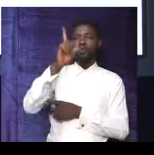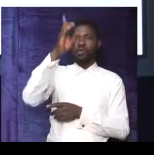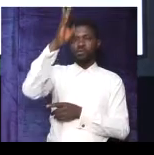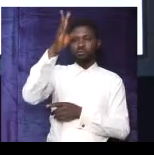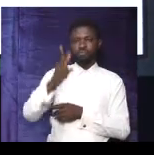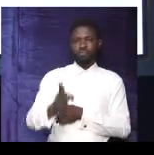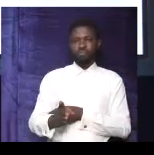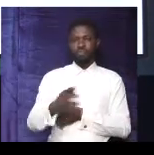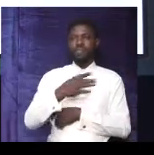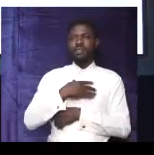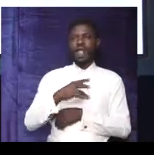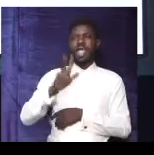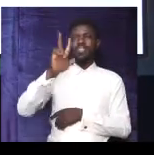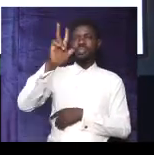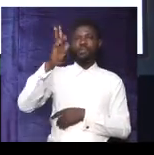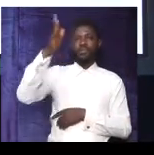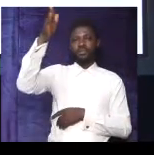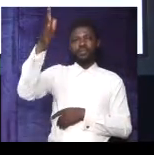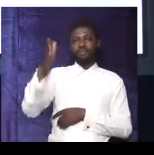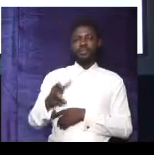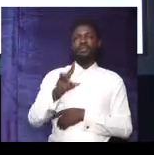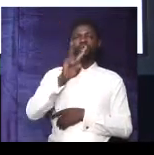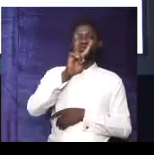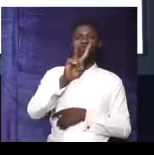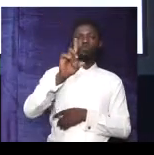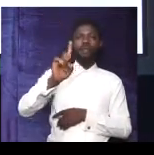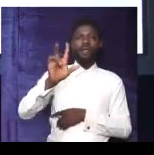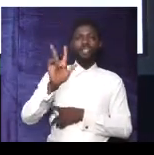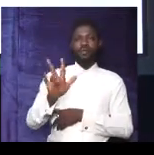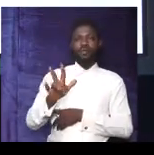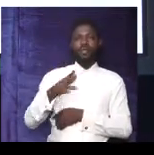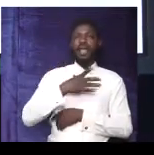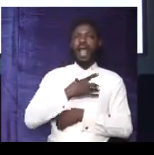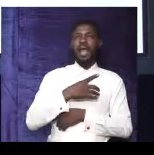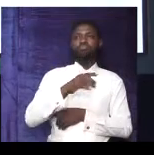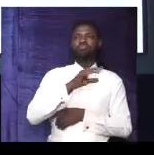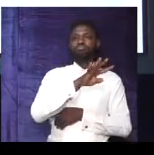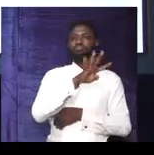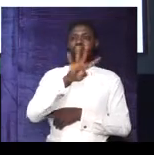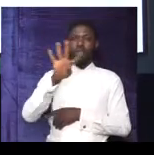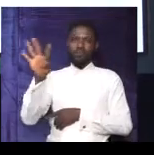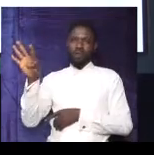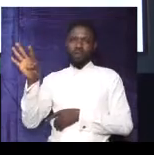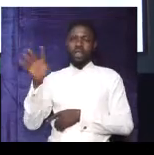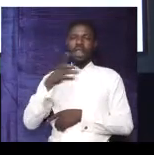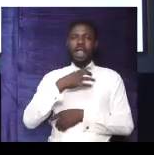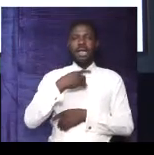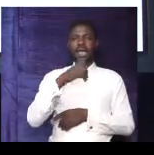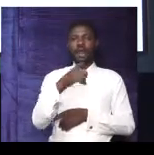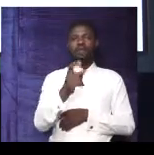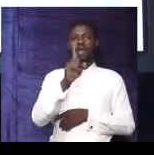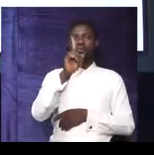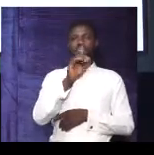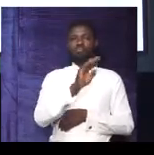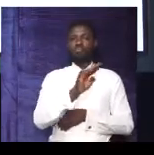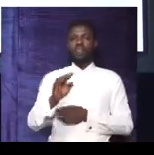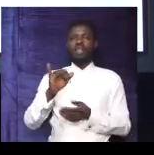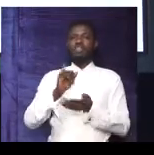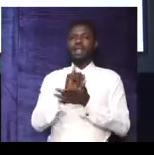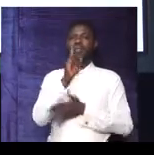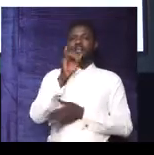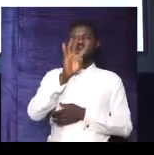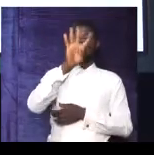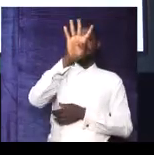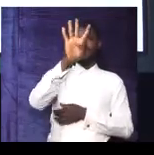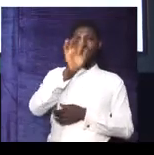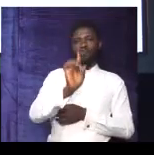2, 1, and then 3. That's 213. And I draw 4 lines and then 1 line, and